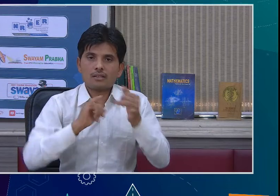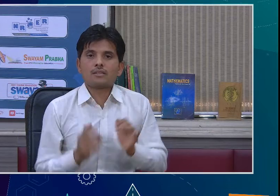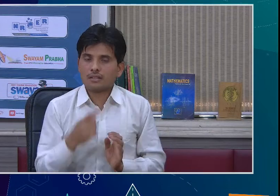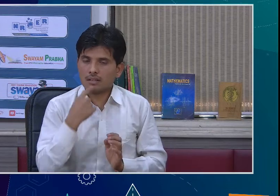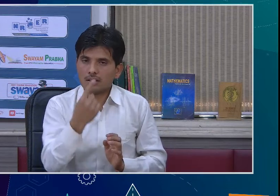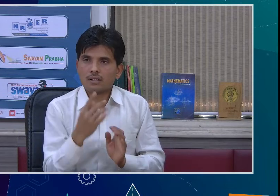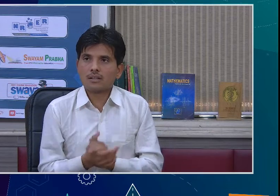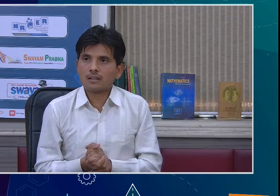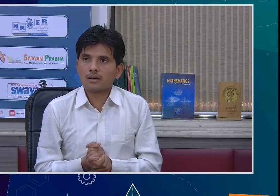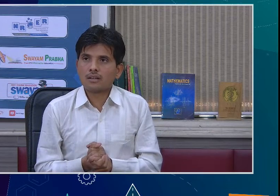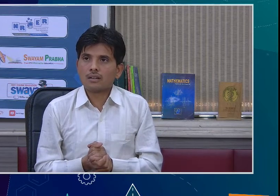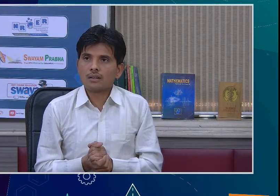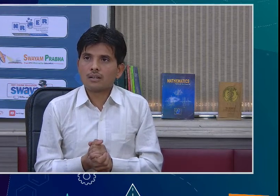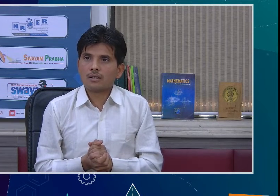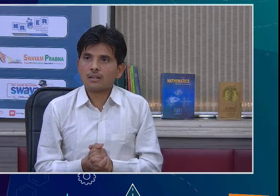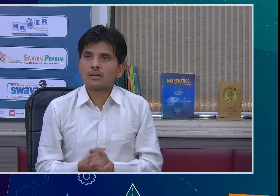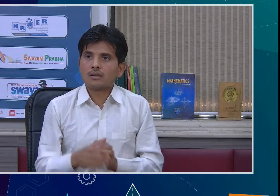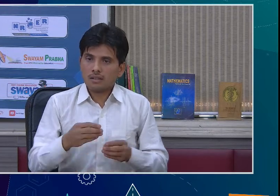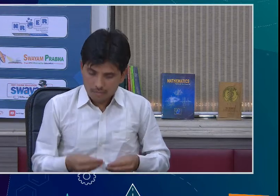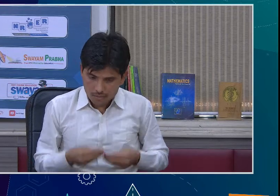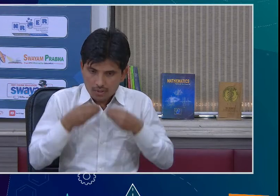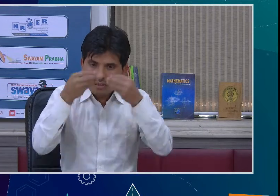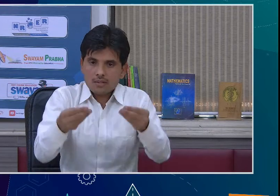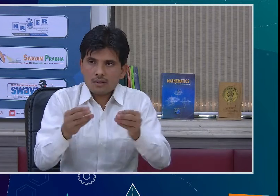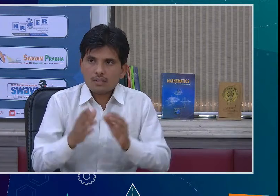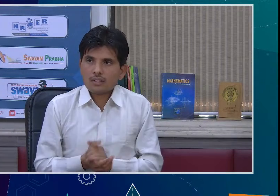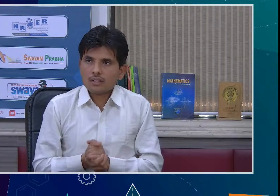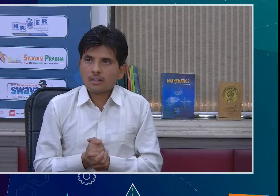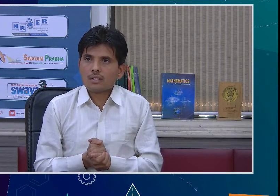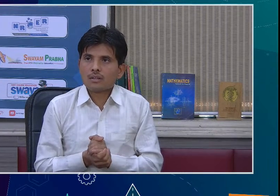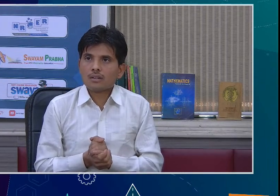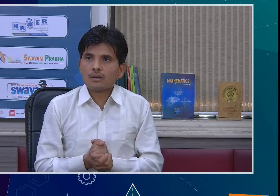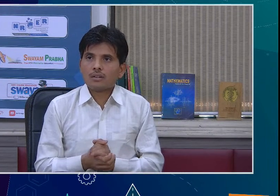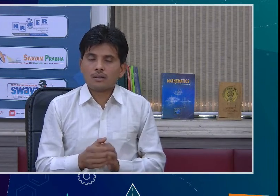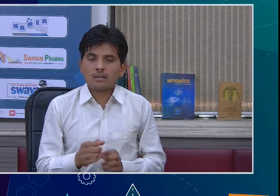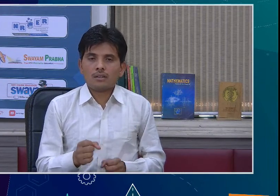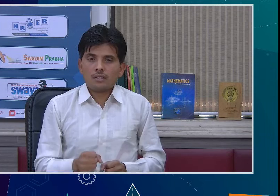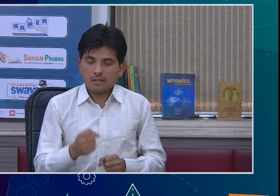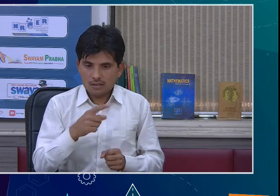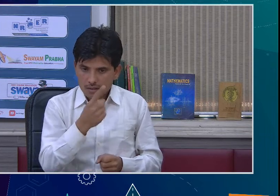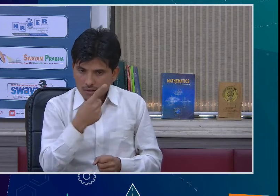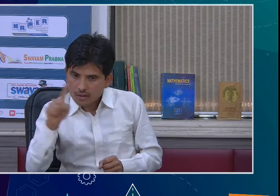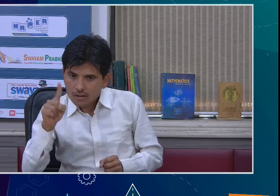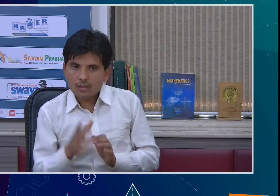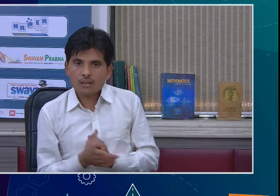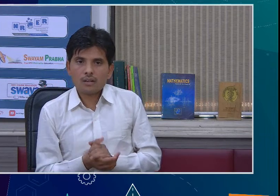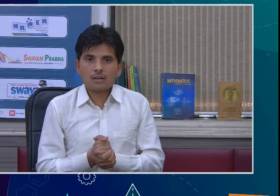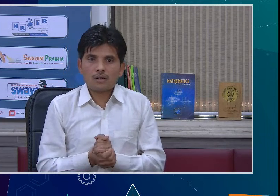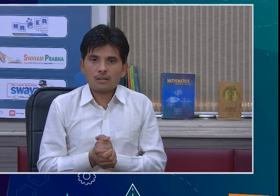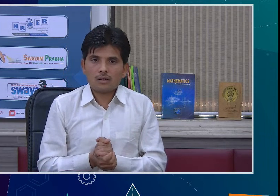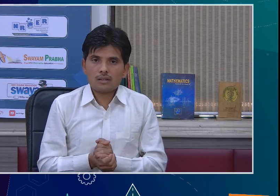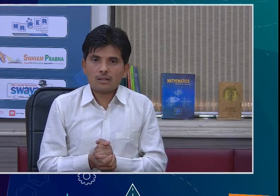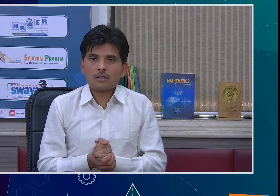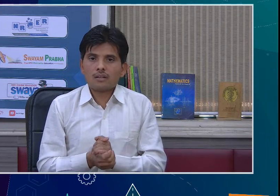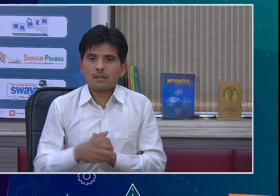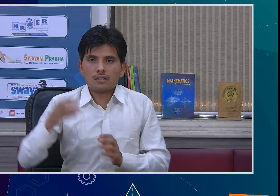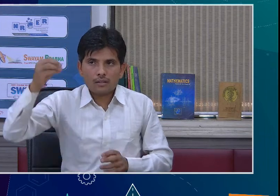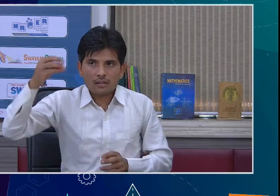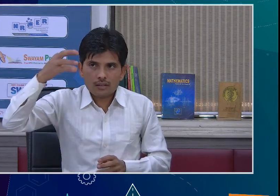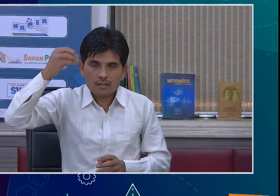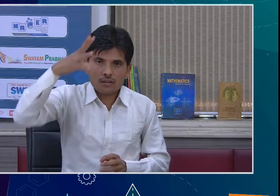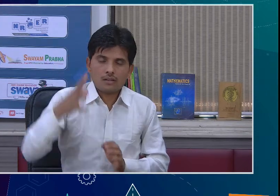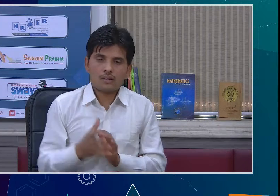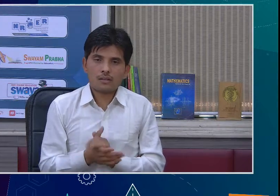gases, it also gives us heat and light, and it is so bright. So star is